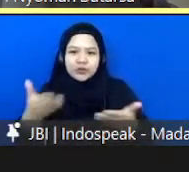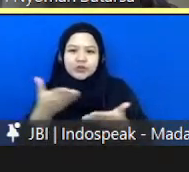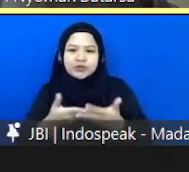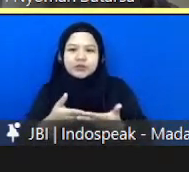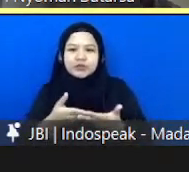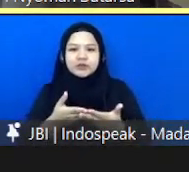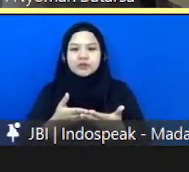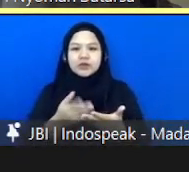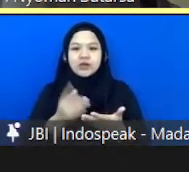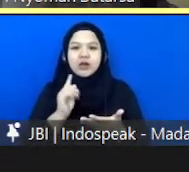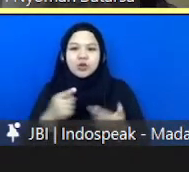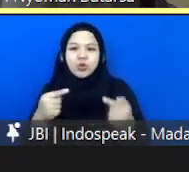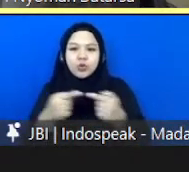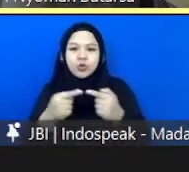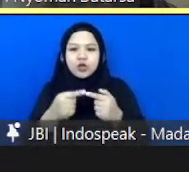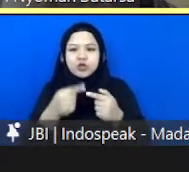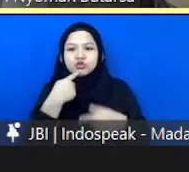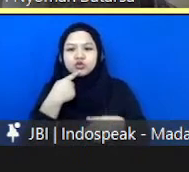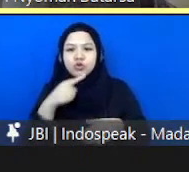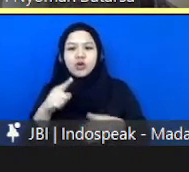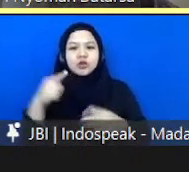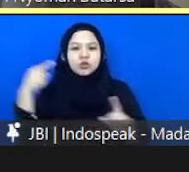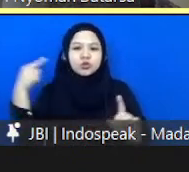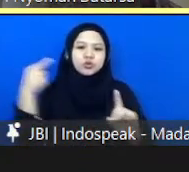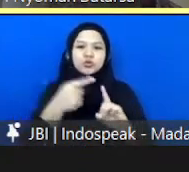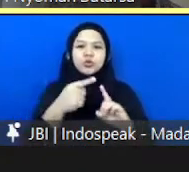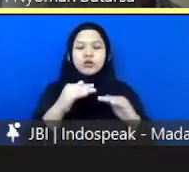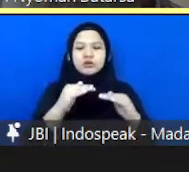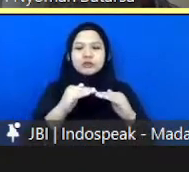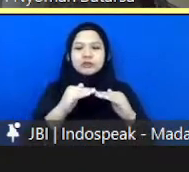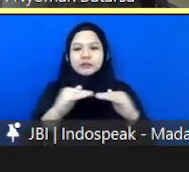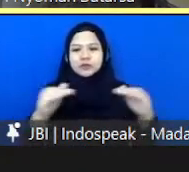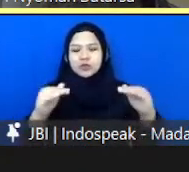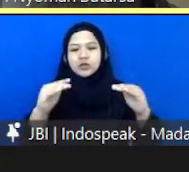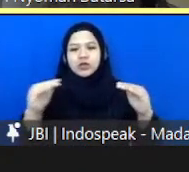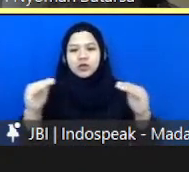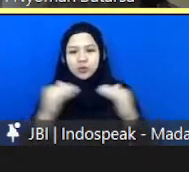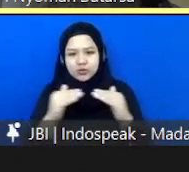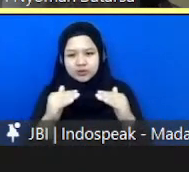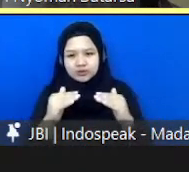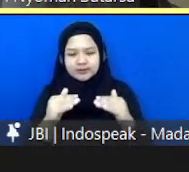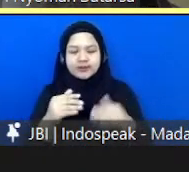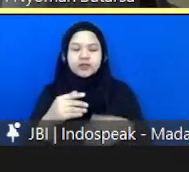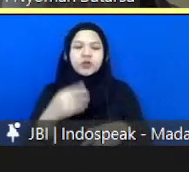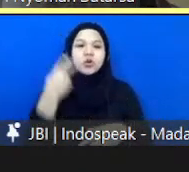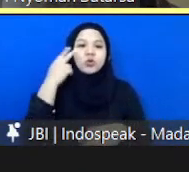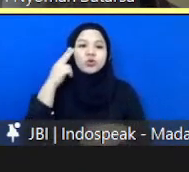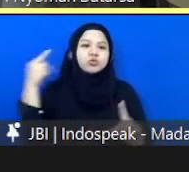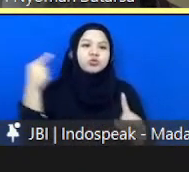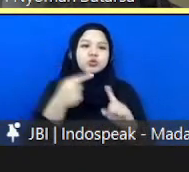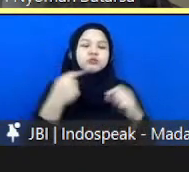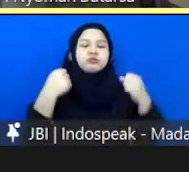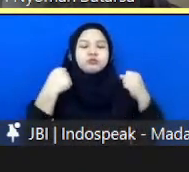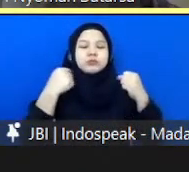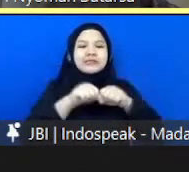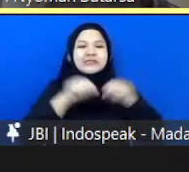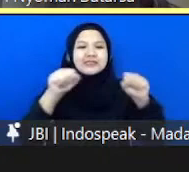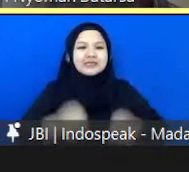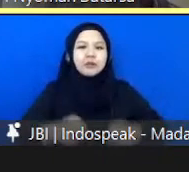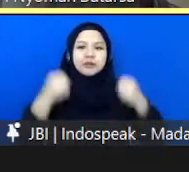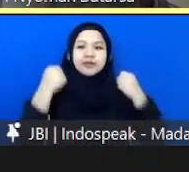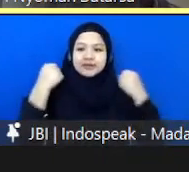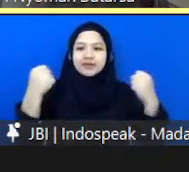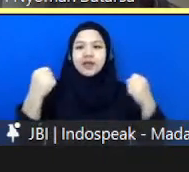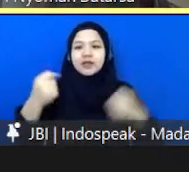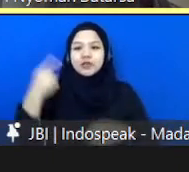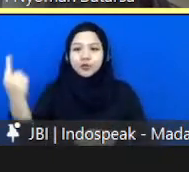goal of the public health system. And transgender people through the risk group discourse and moral pathology rhetoric are considered to be socially